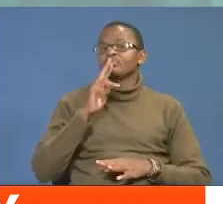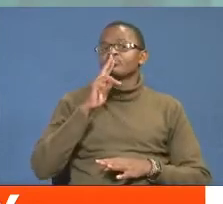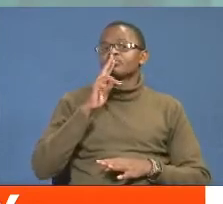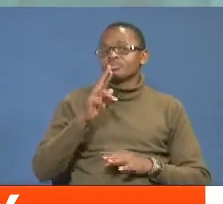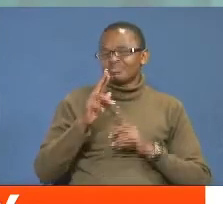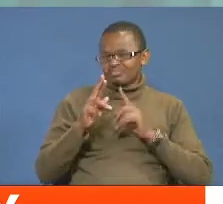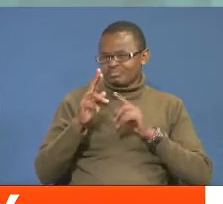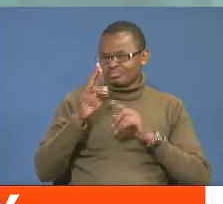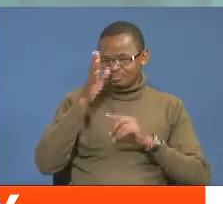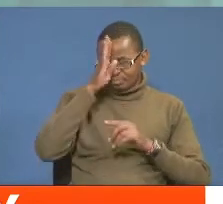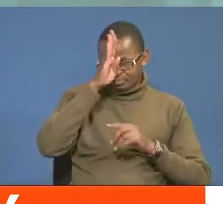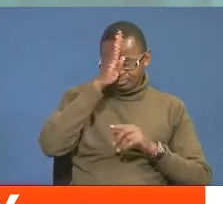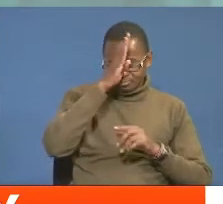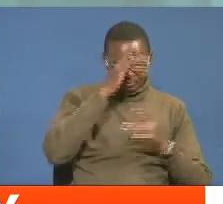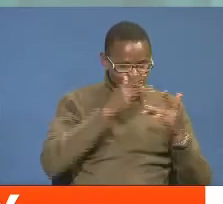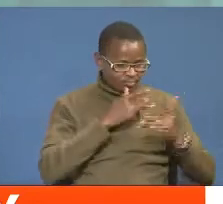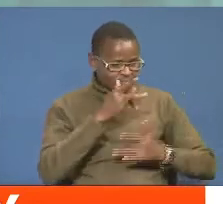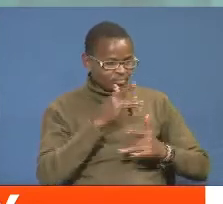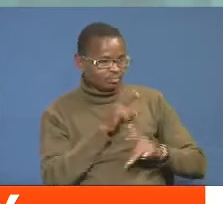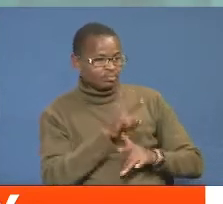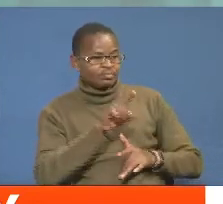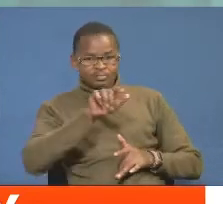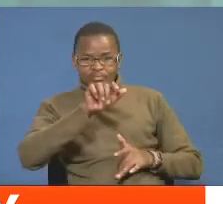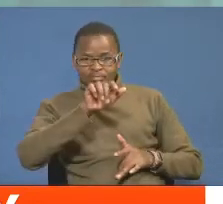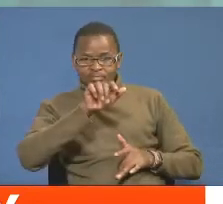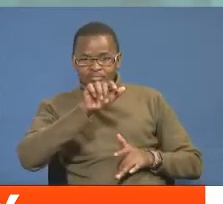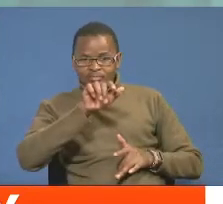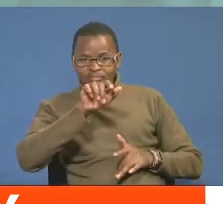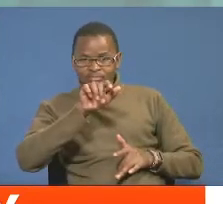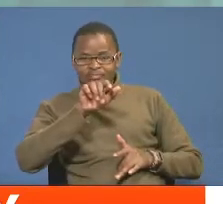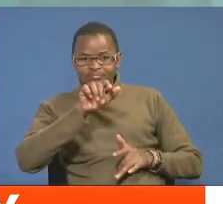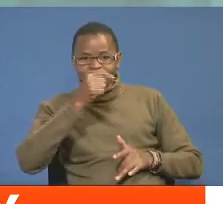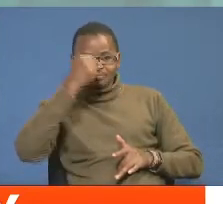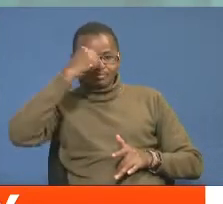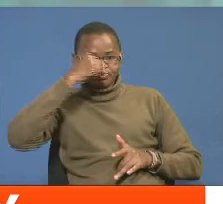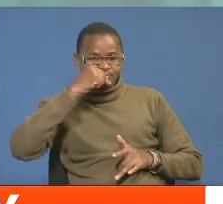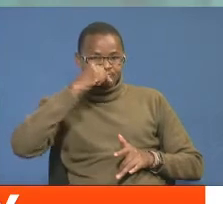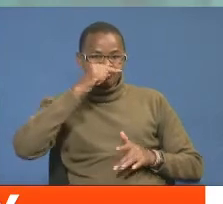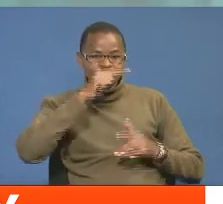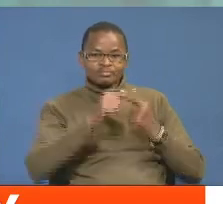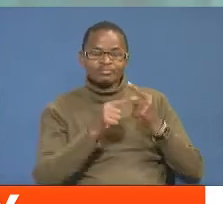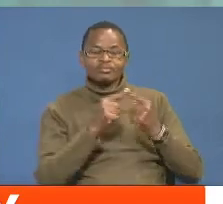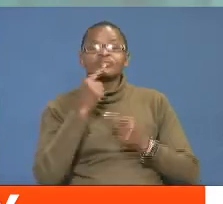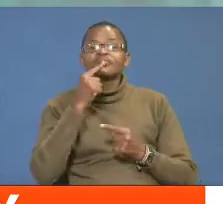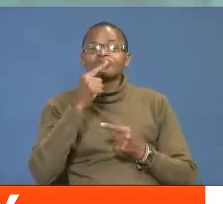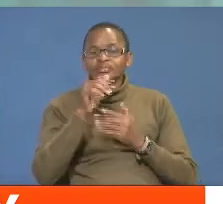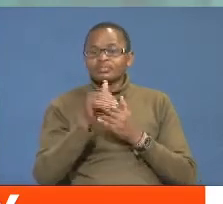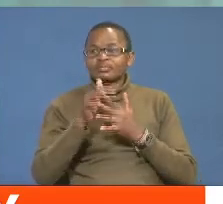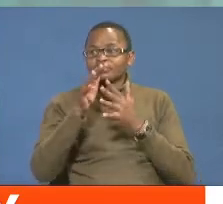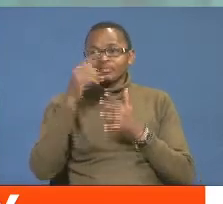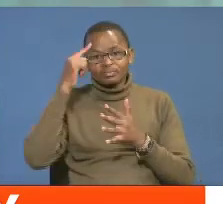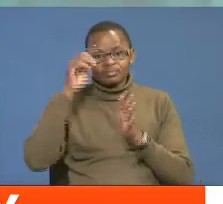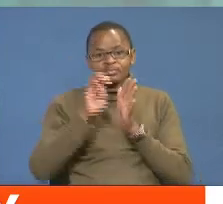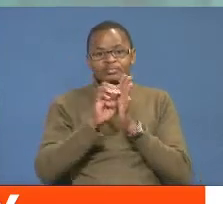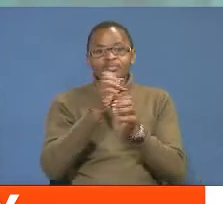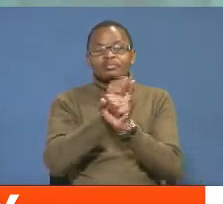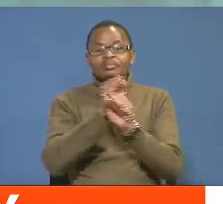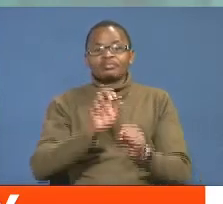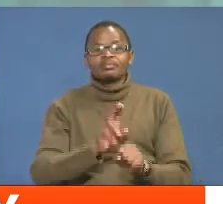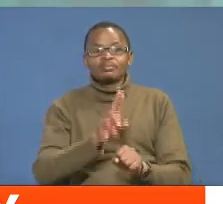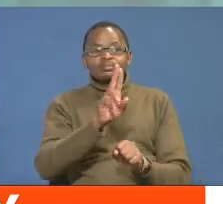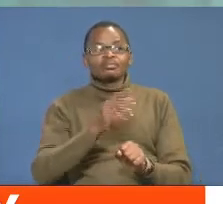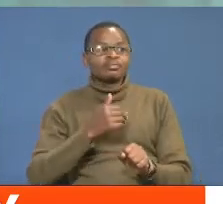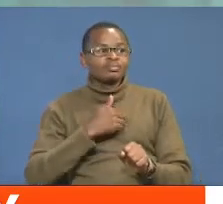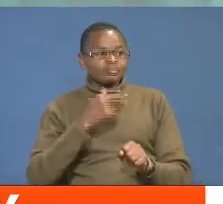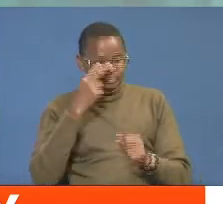quite skeptical concerning the issue of AstraZeneca vaccine. When I mention leaders, I'm saying, for example, President Uhuru Kenyatta,